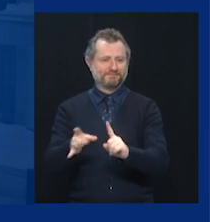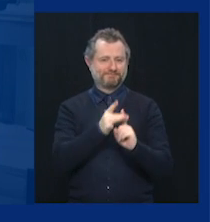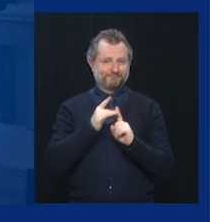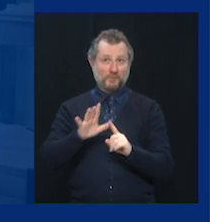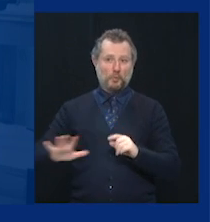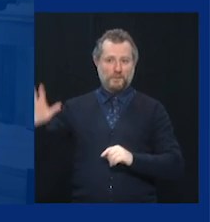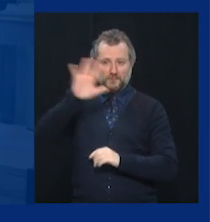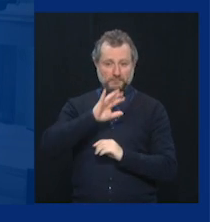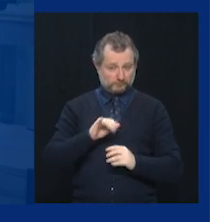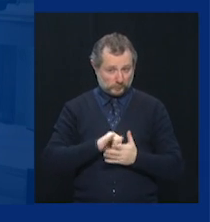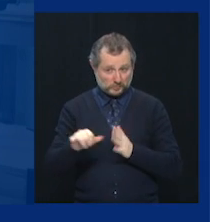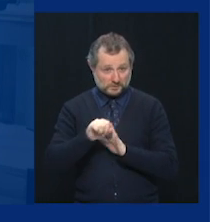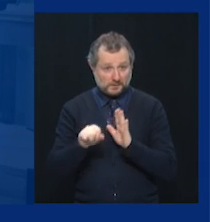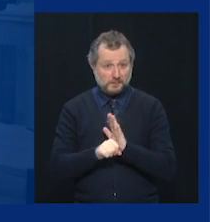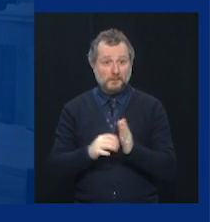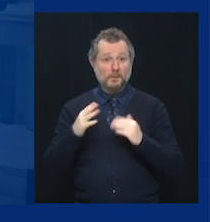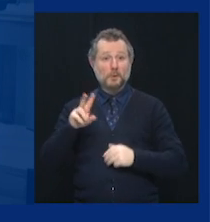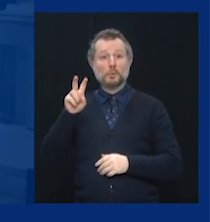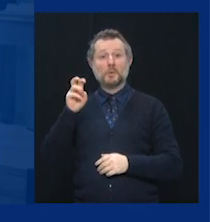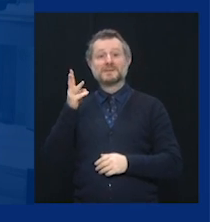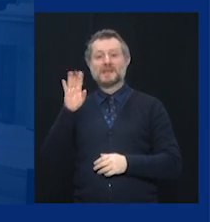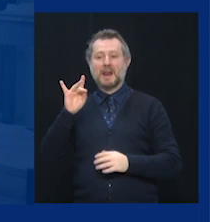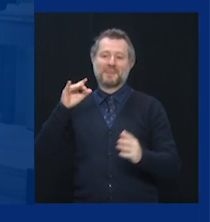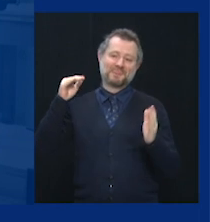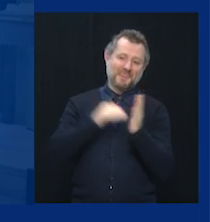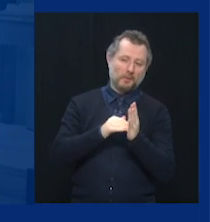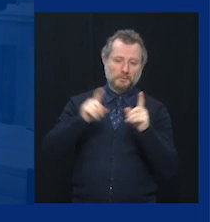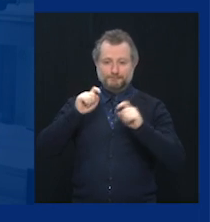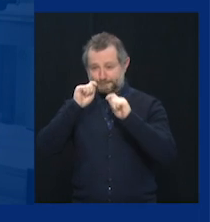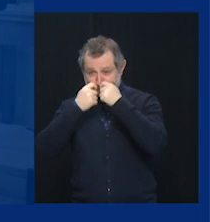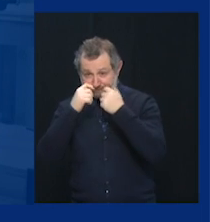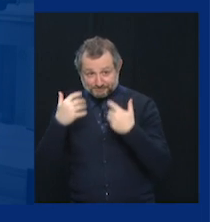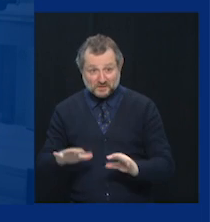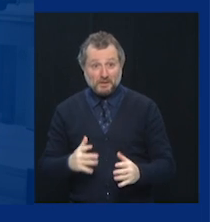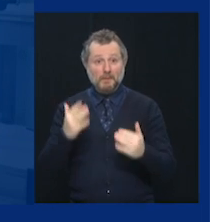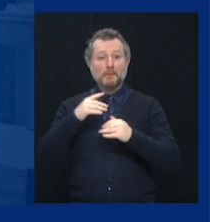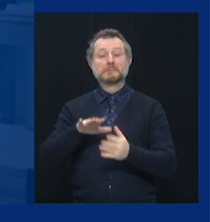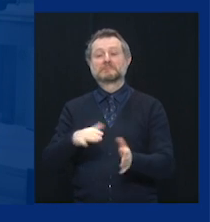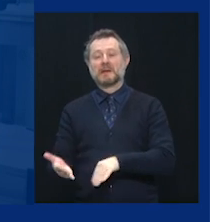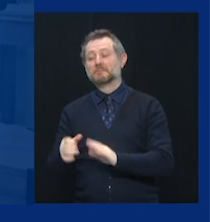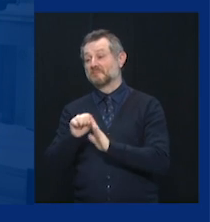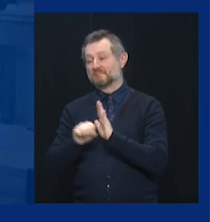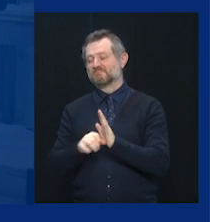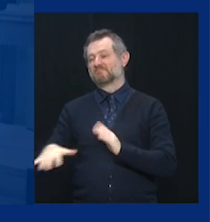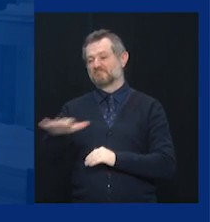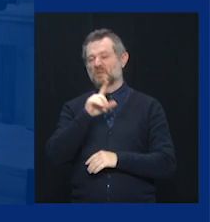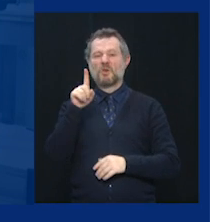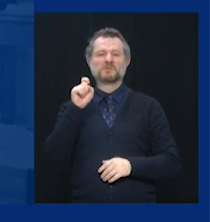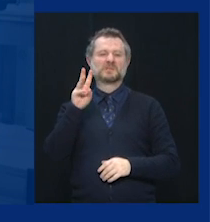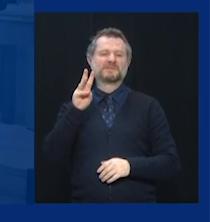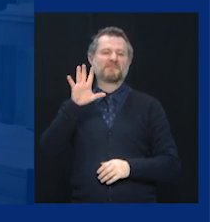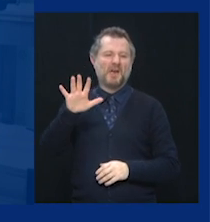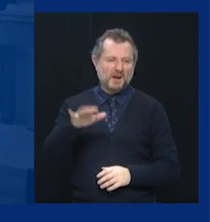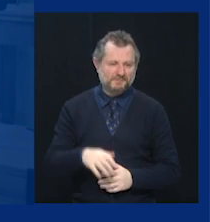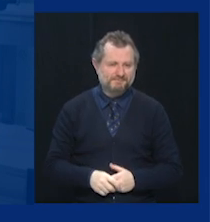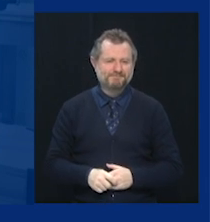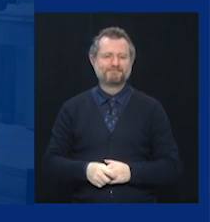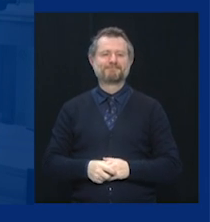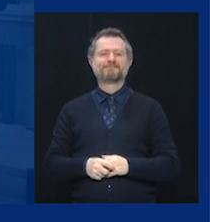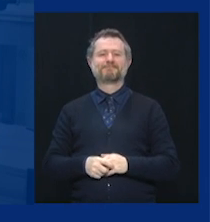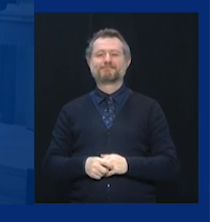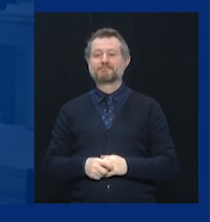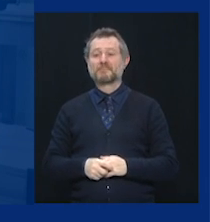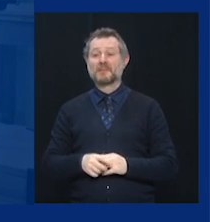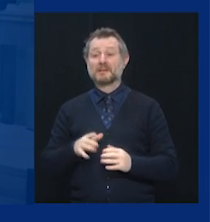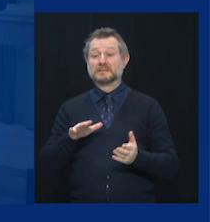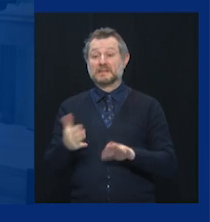268,000 tests, statewide deaths 165. Deaths, talk about